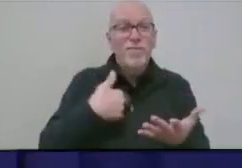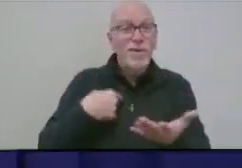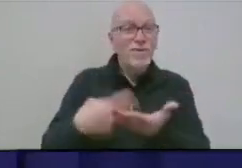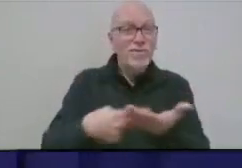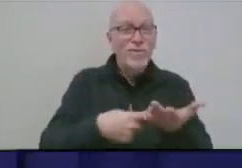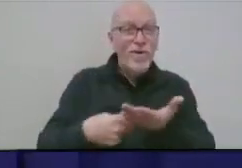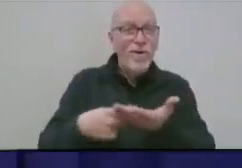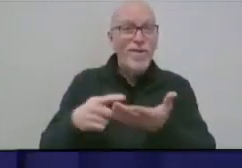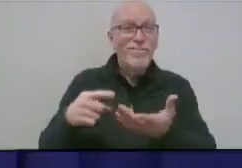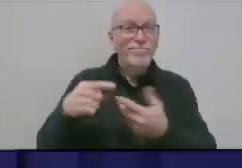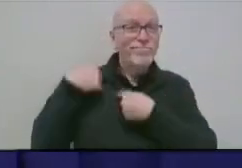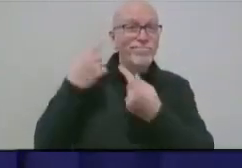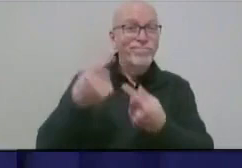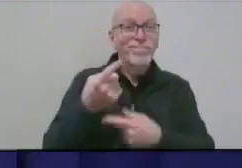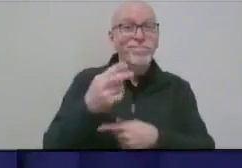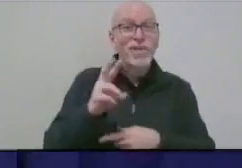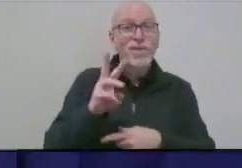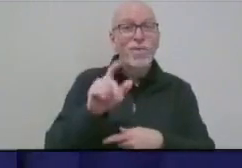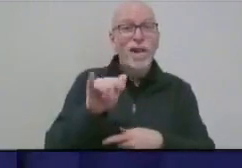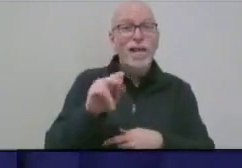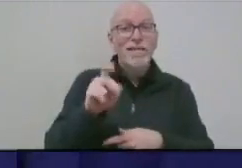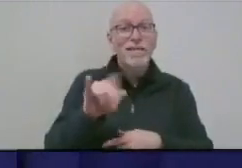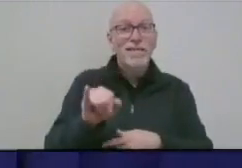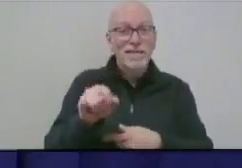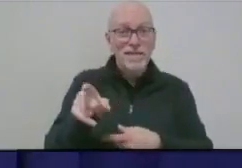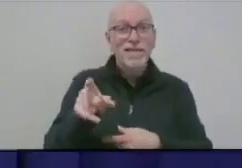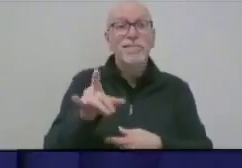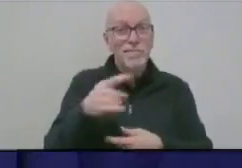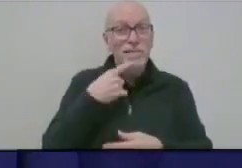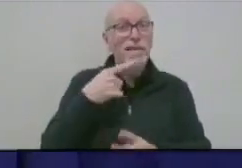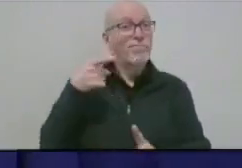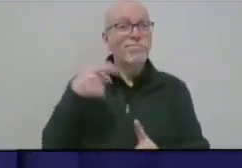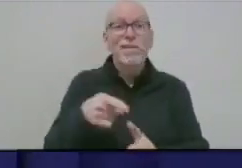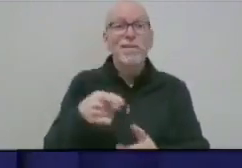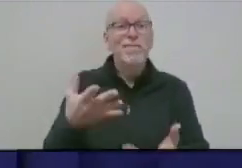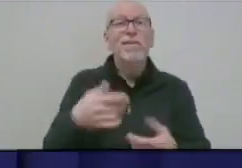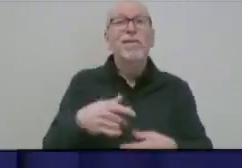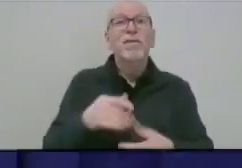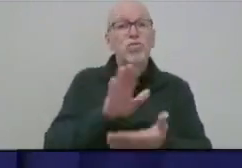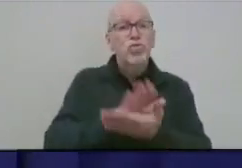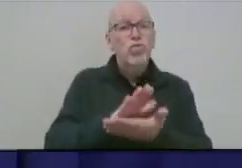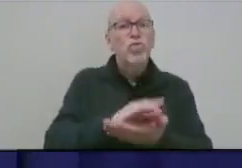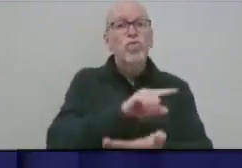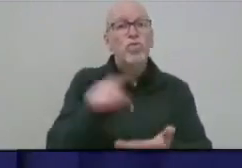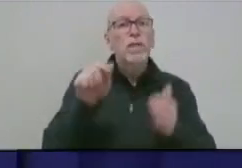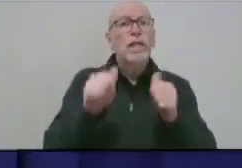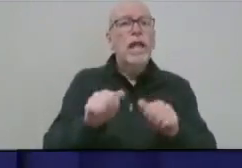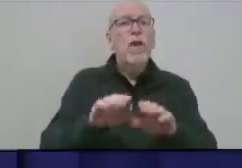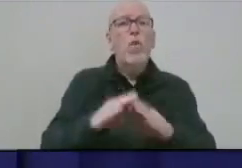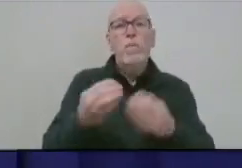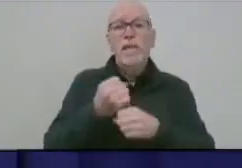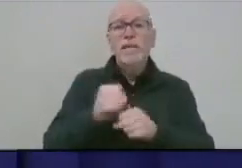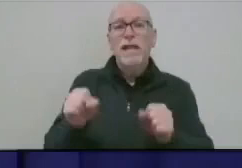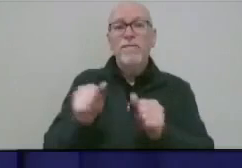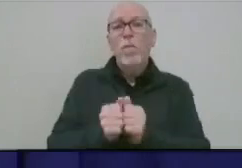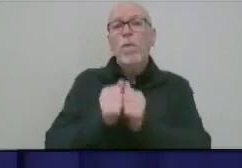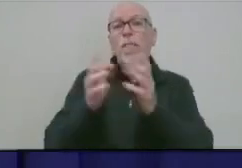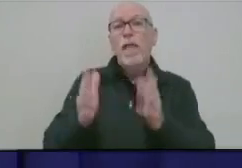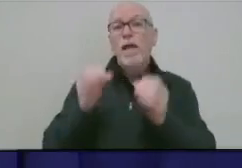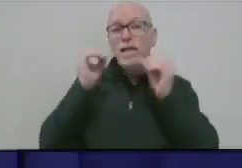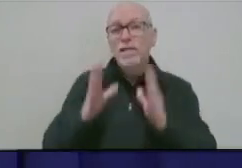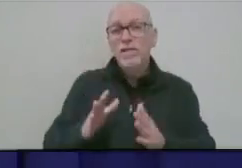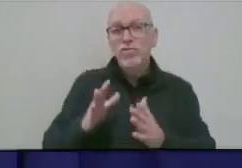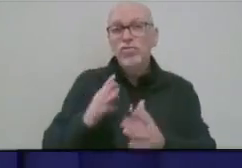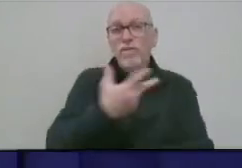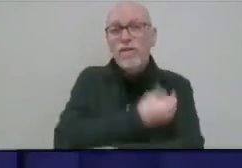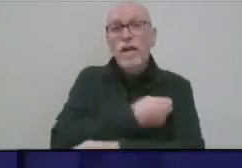about, Dr. Walensky said very specifically that schools could open very safely without teachers being vaccinated,